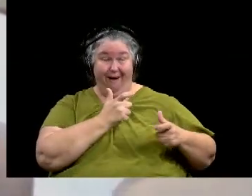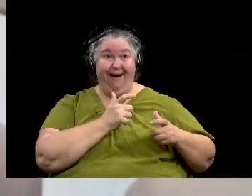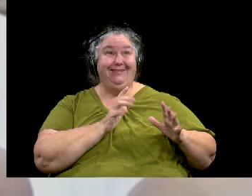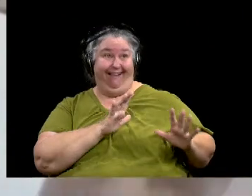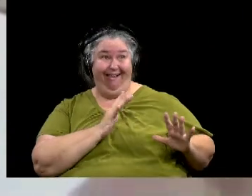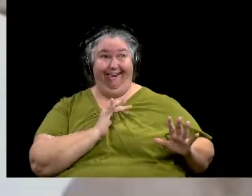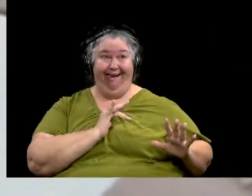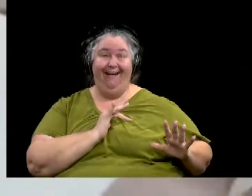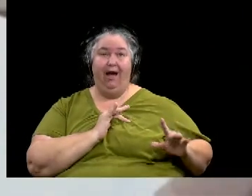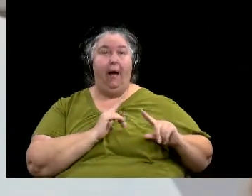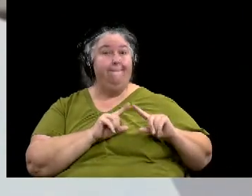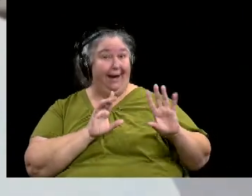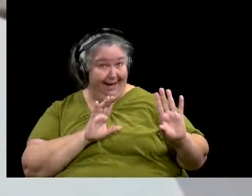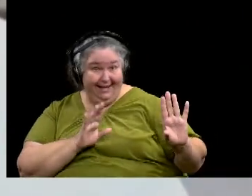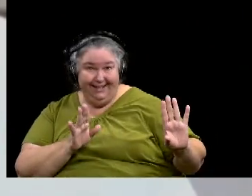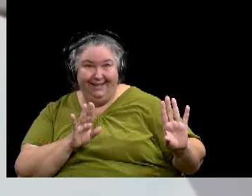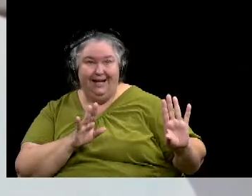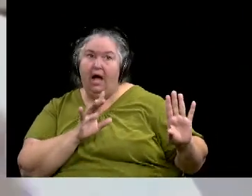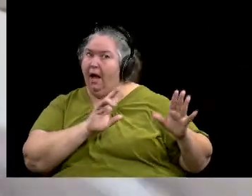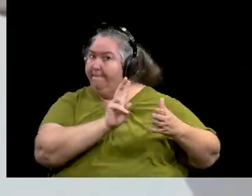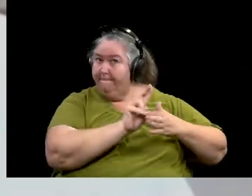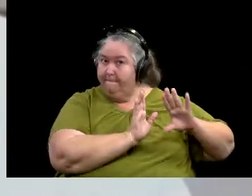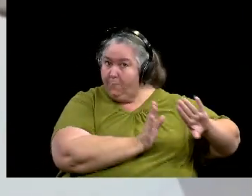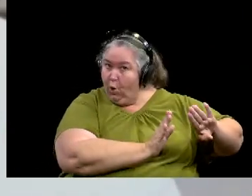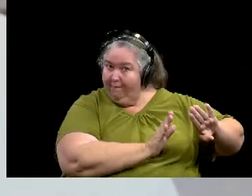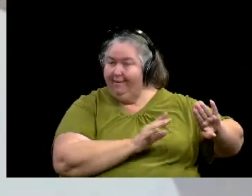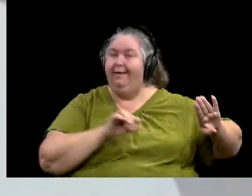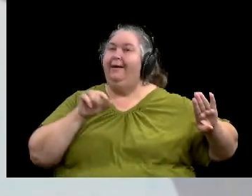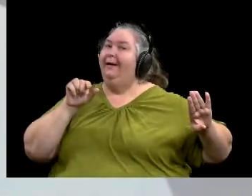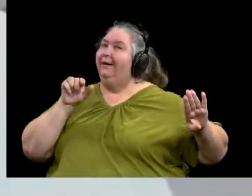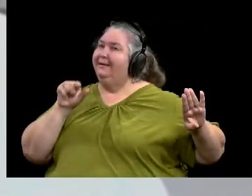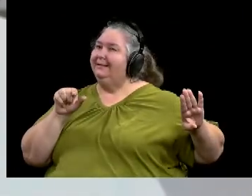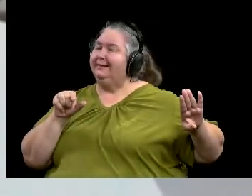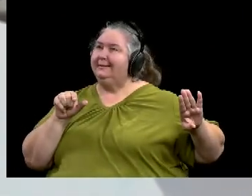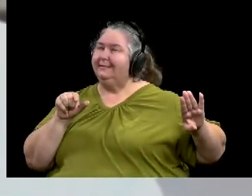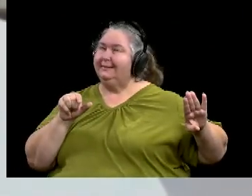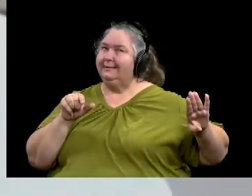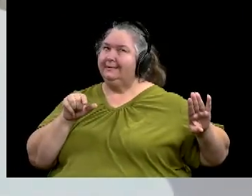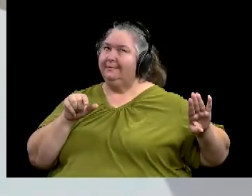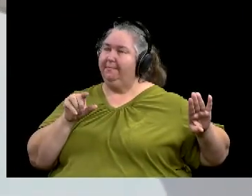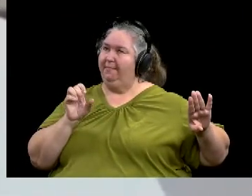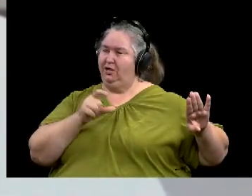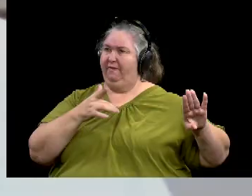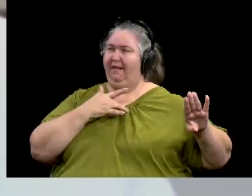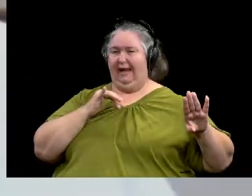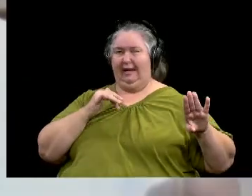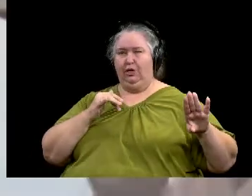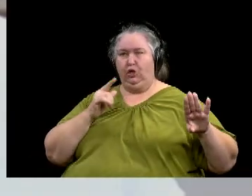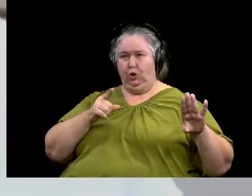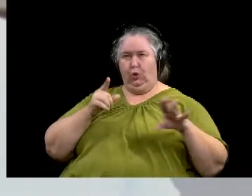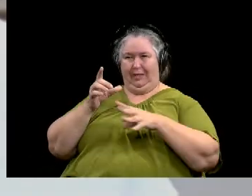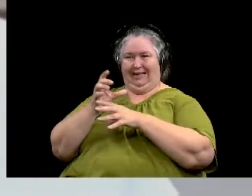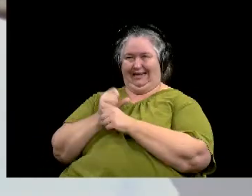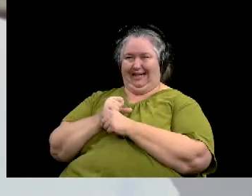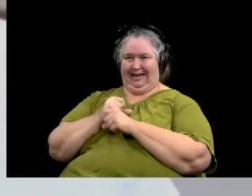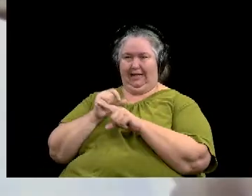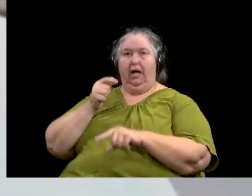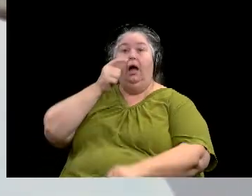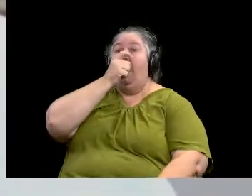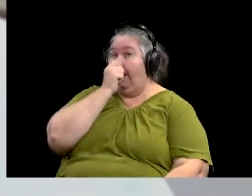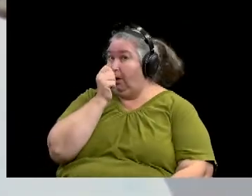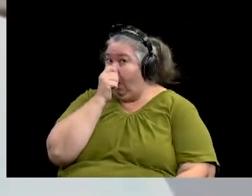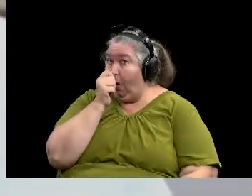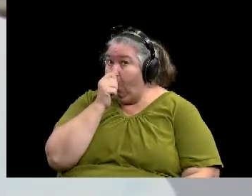it's sort of orienting to know that every time you get a cold, there's actually a virus